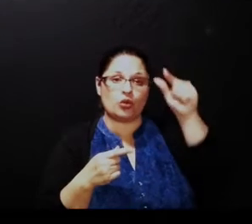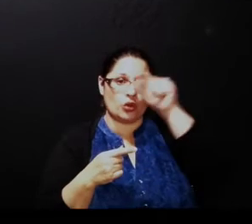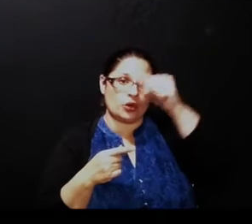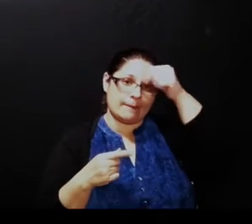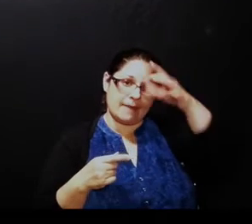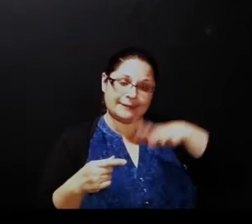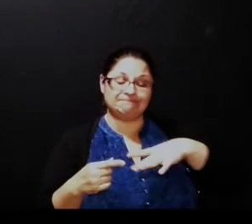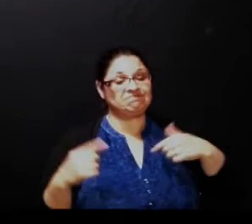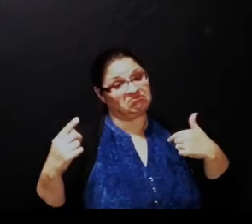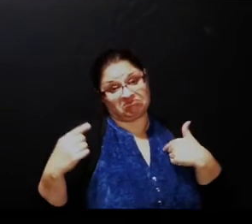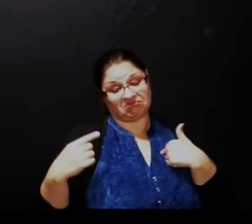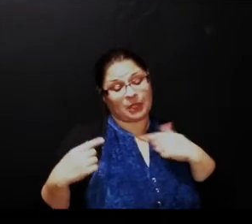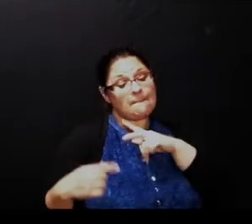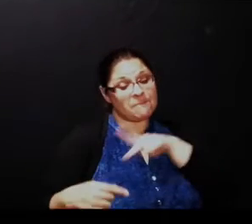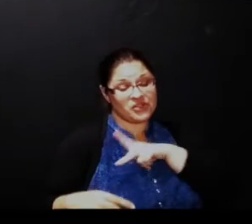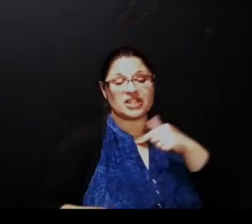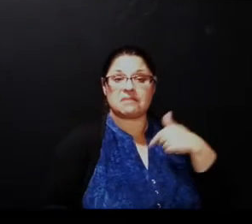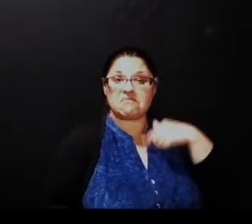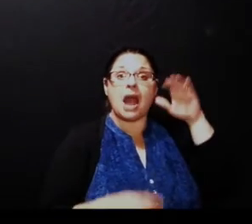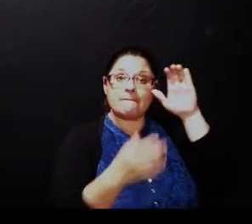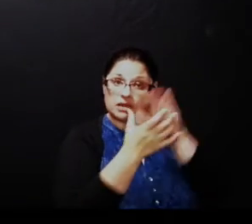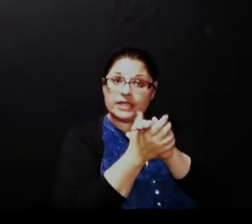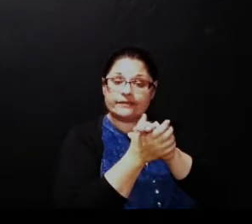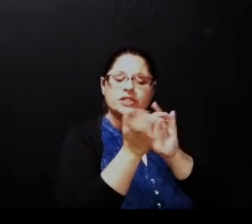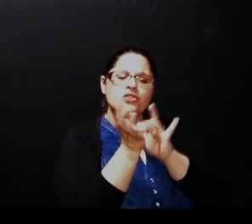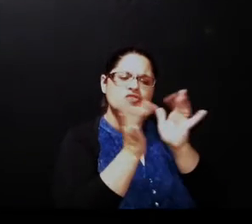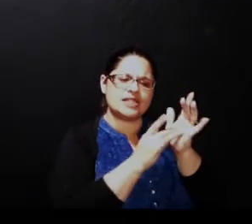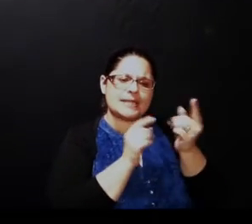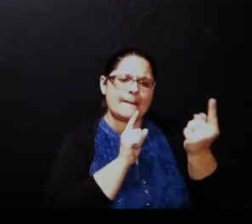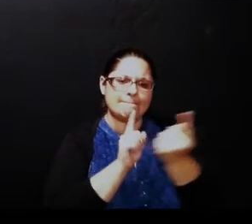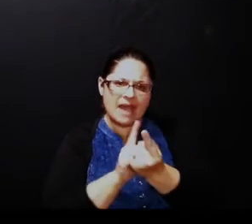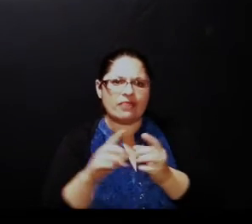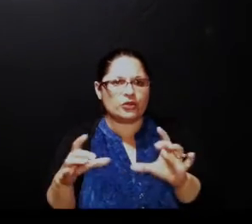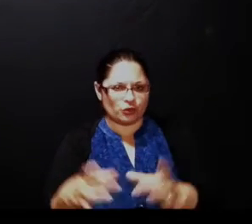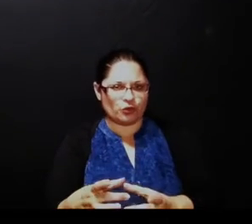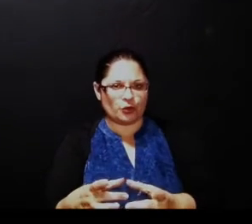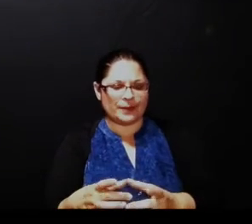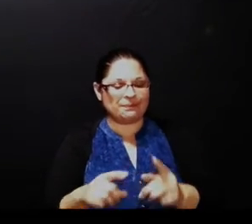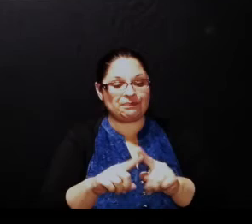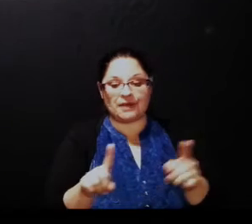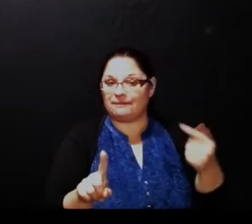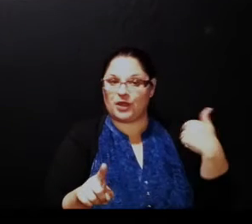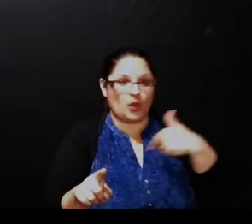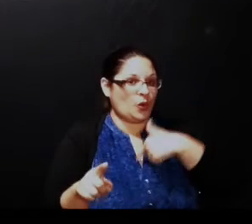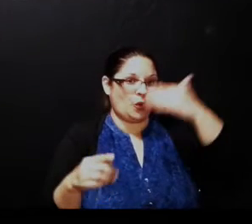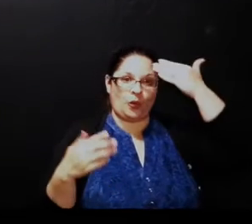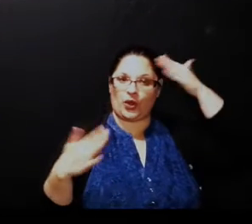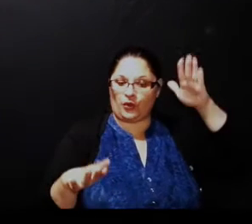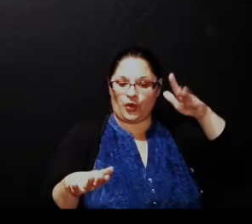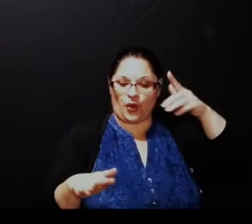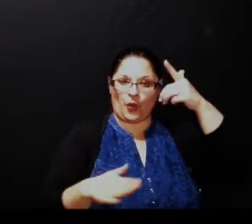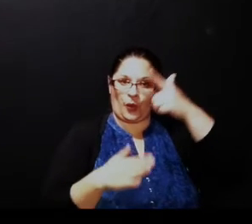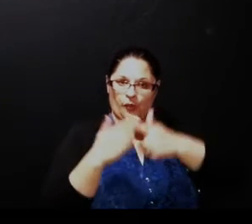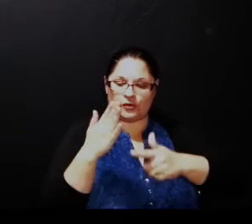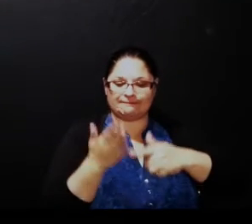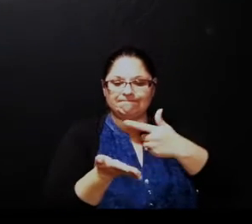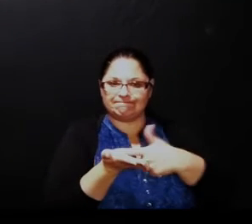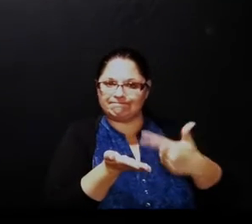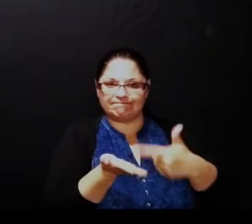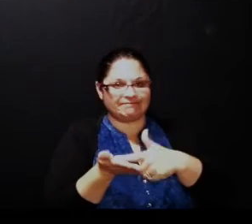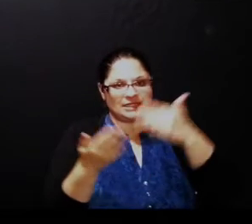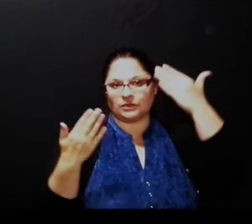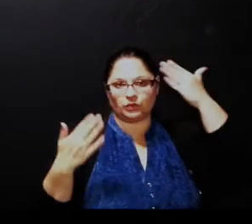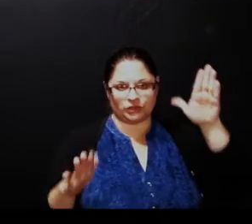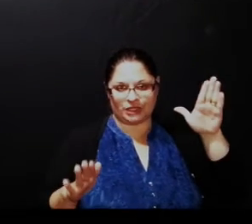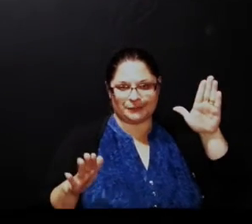came and answered that request. But we don't have the Scripture to give us a foundation of what he says to them. But he